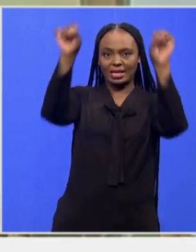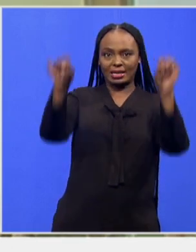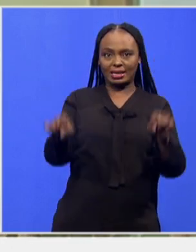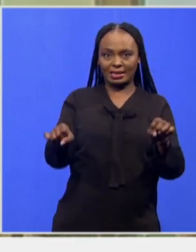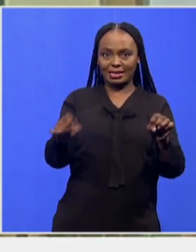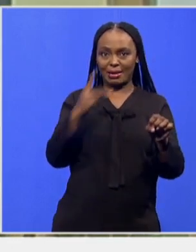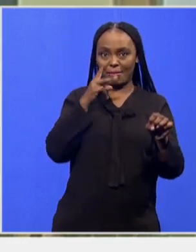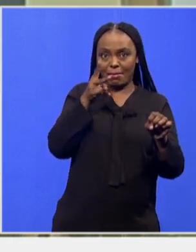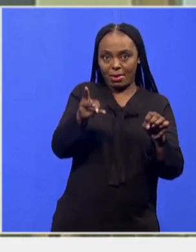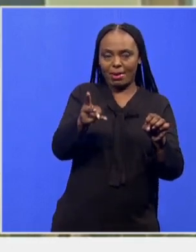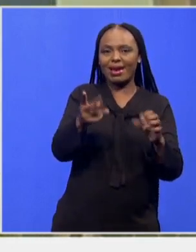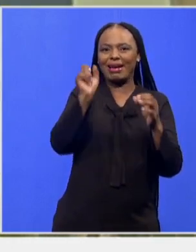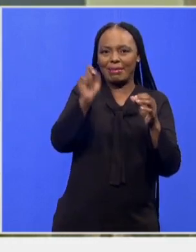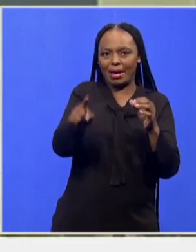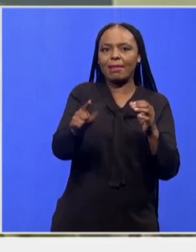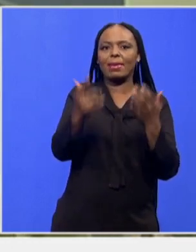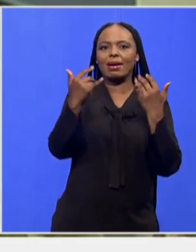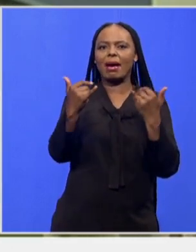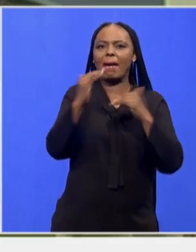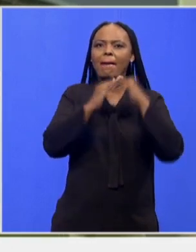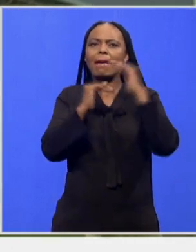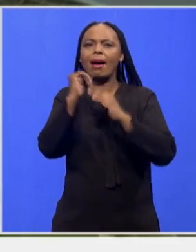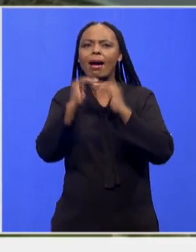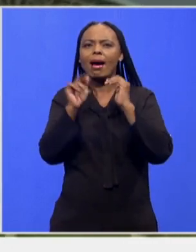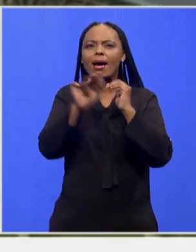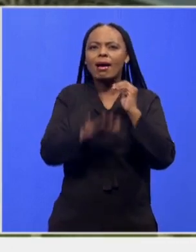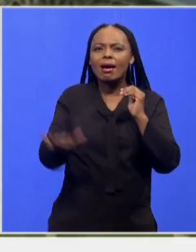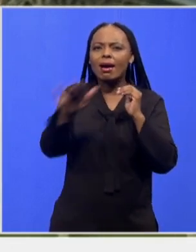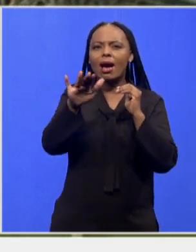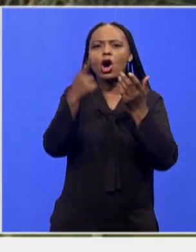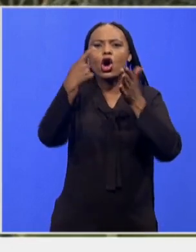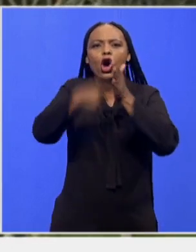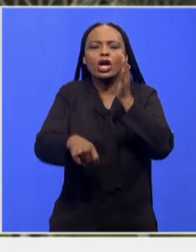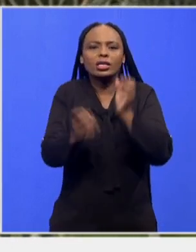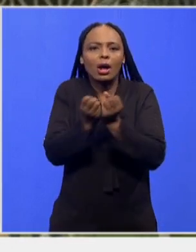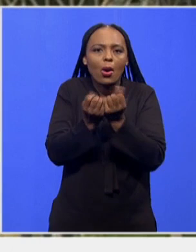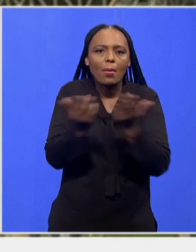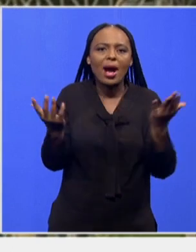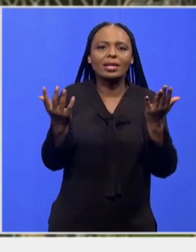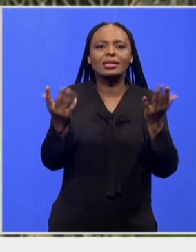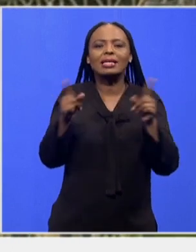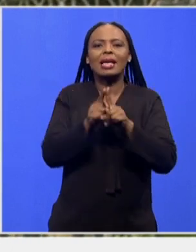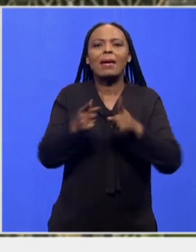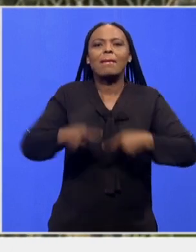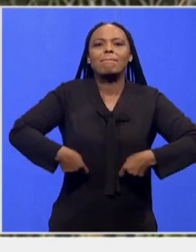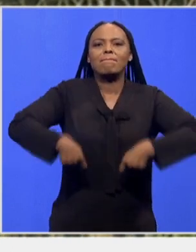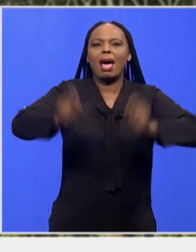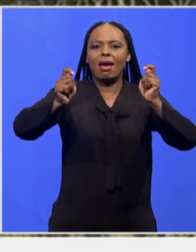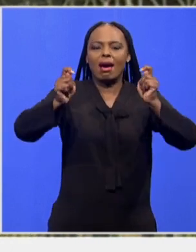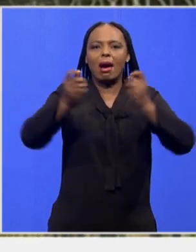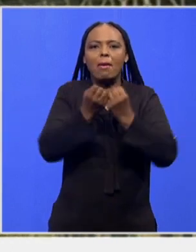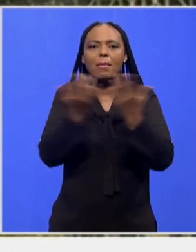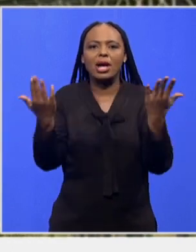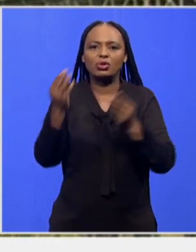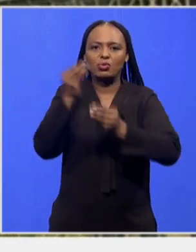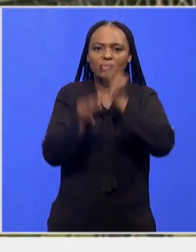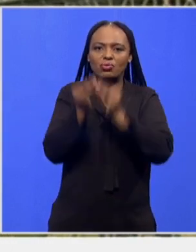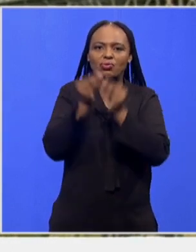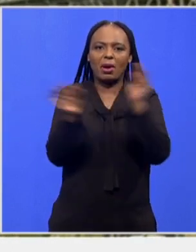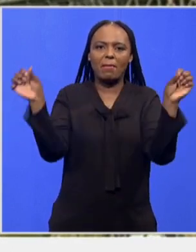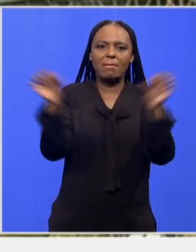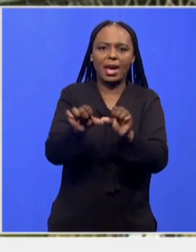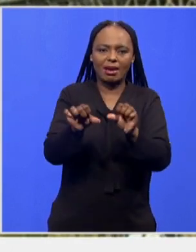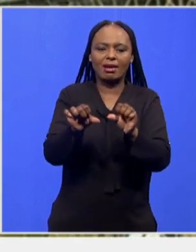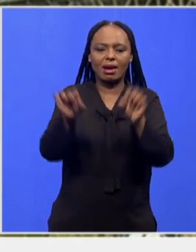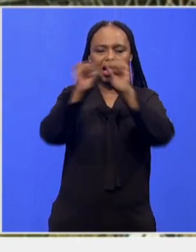from the minister as to how much is it going to cost and how much have they spent already in terms of restoring that Unit